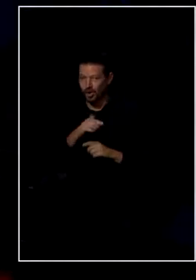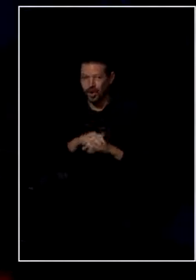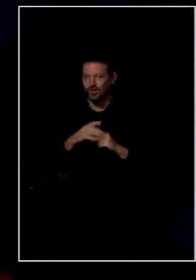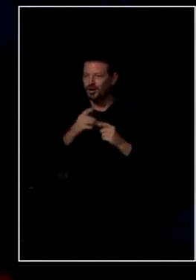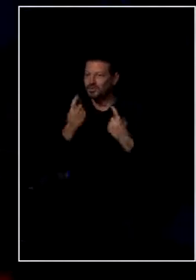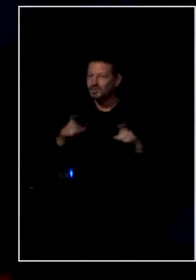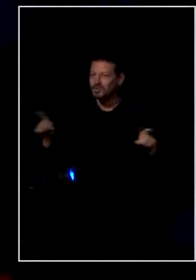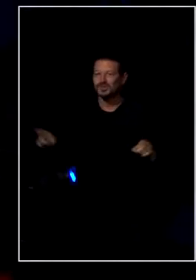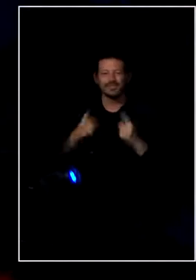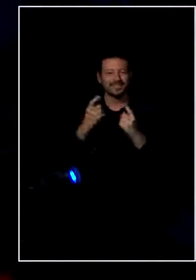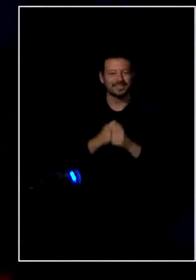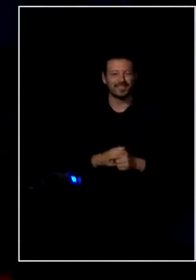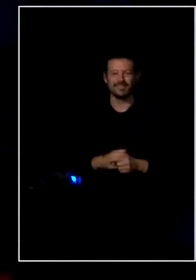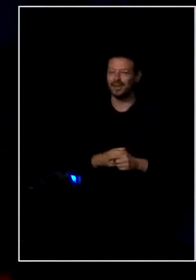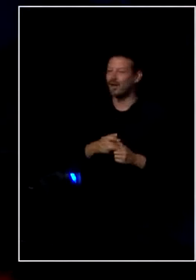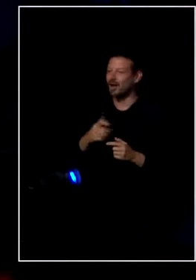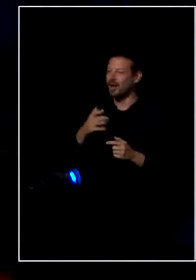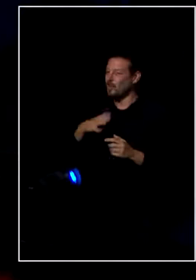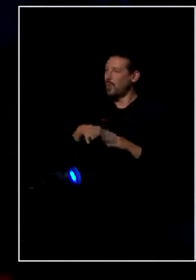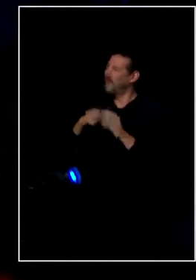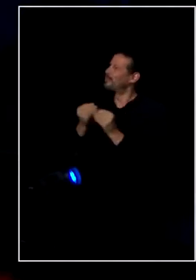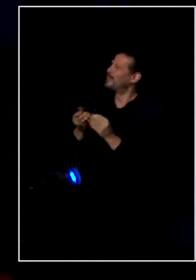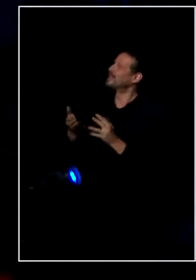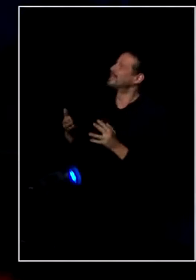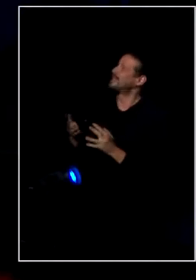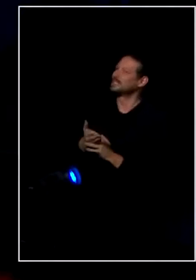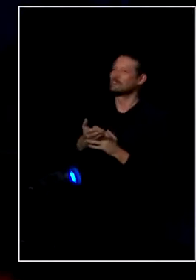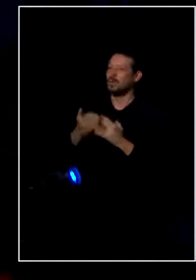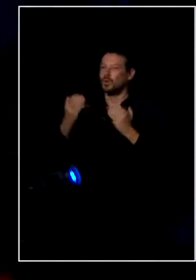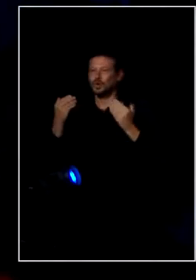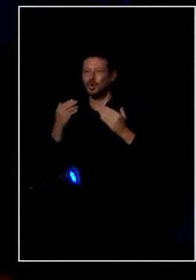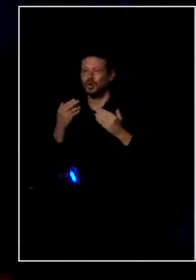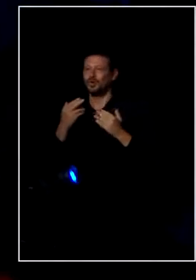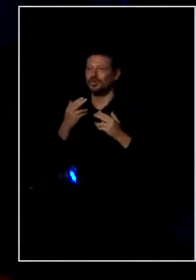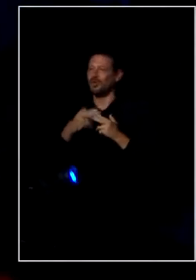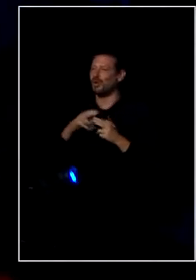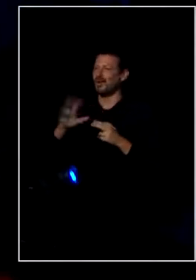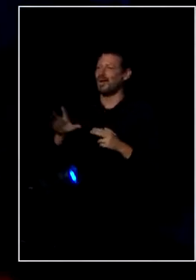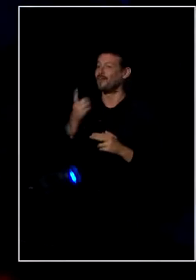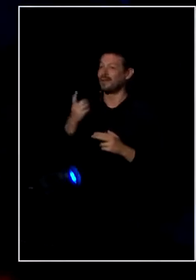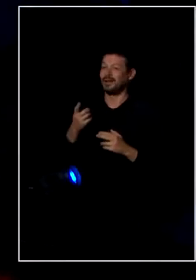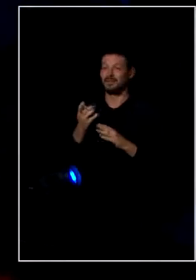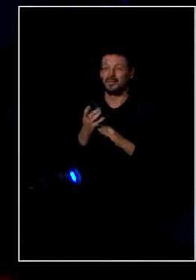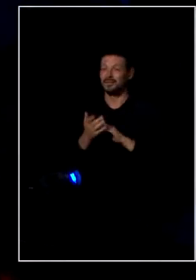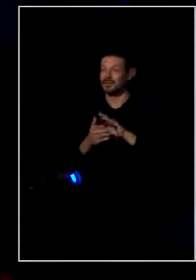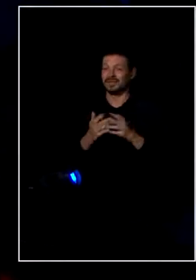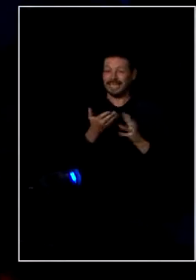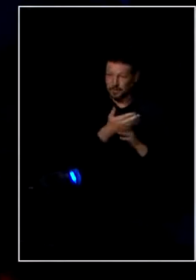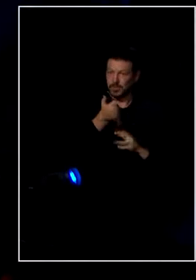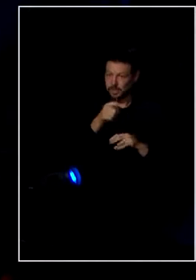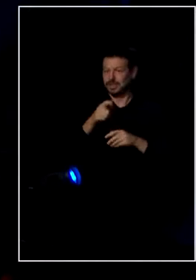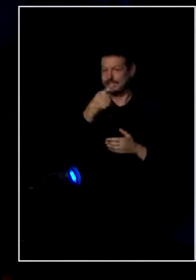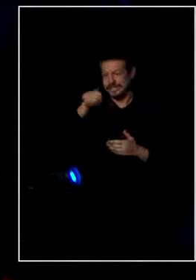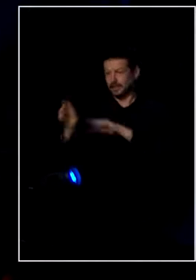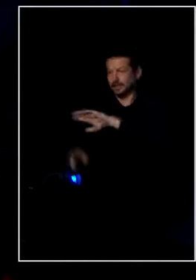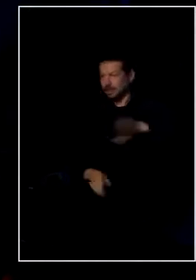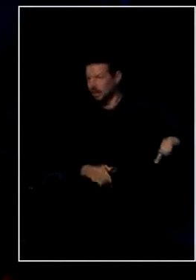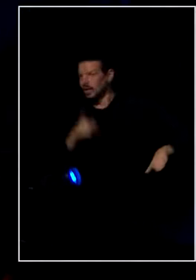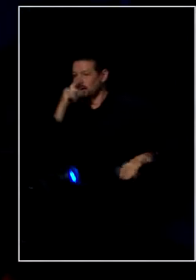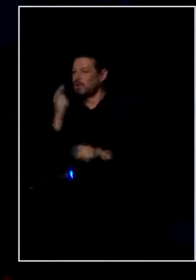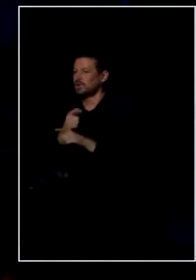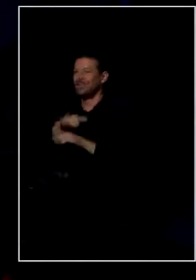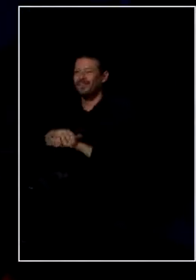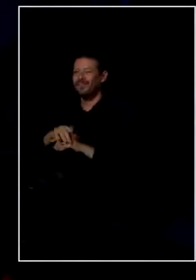want to have... Can we just make everything accessible and cool for everyone so that we can talk about the fun stuff? Yeah. That would be